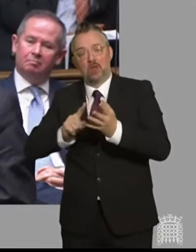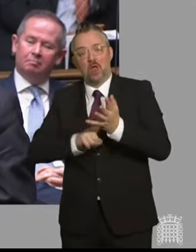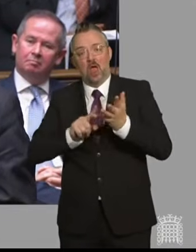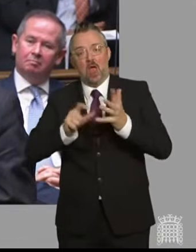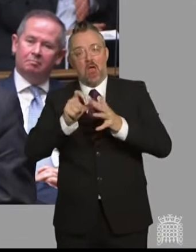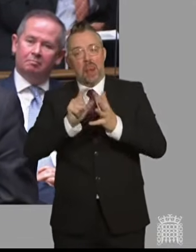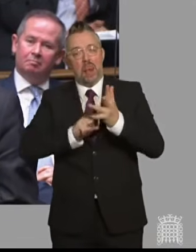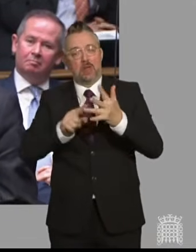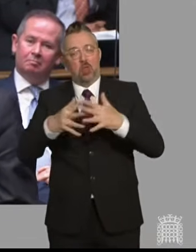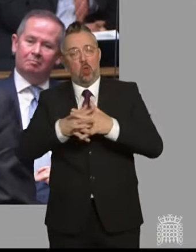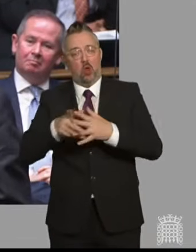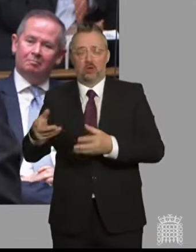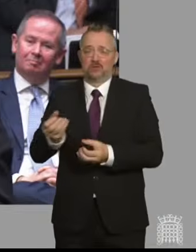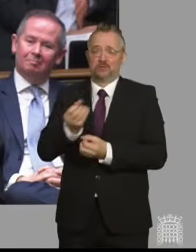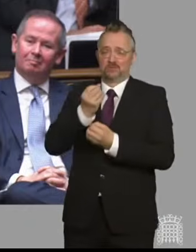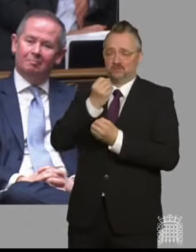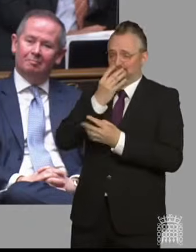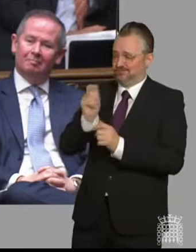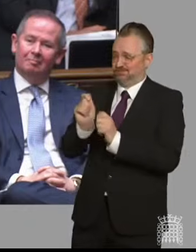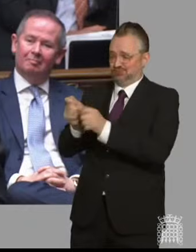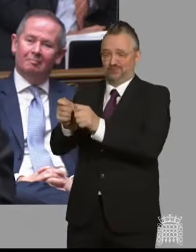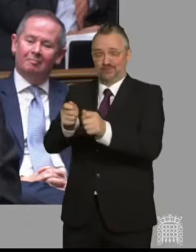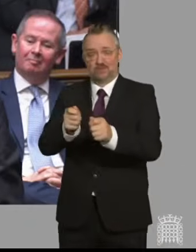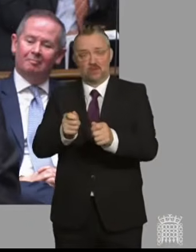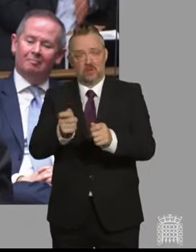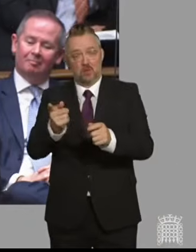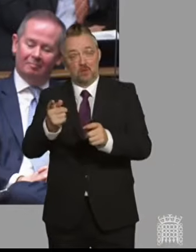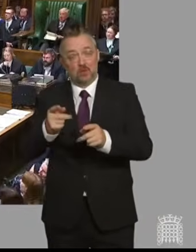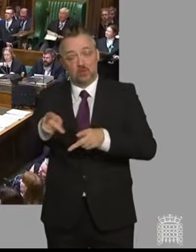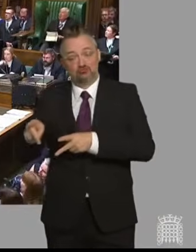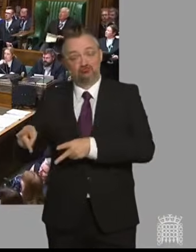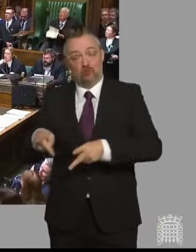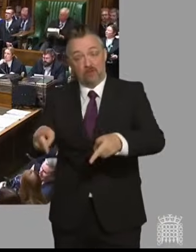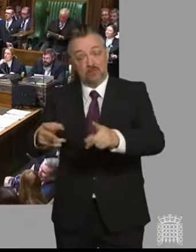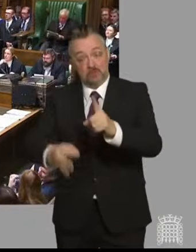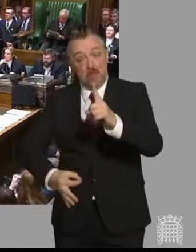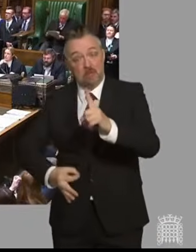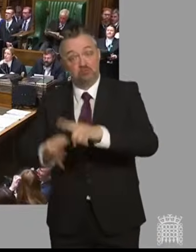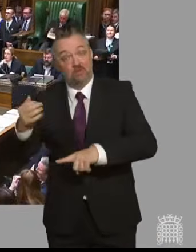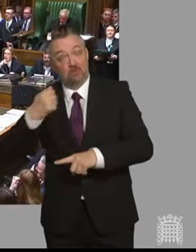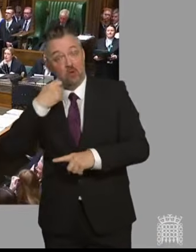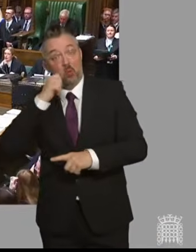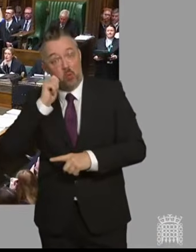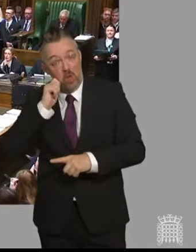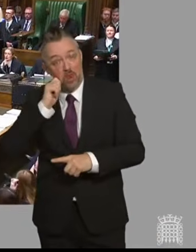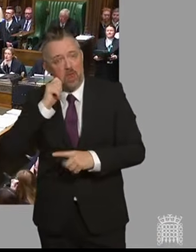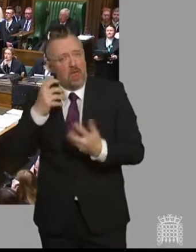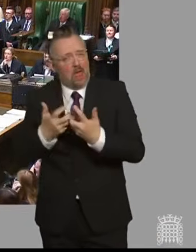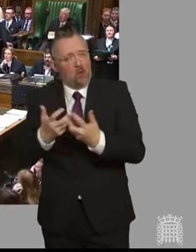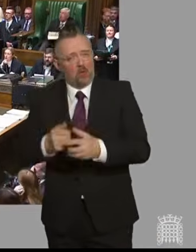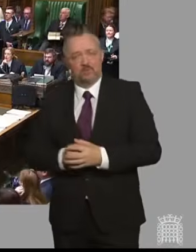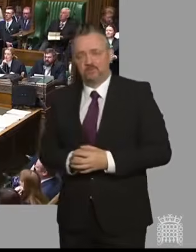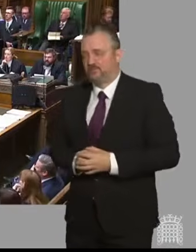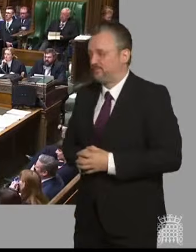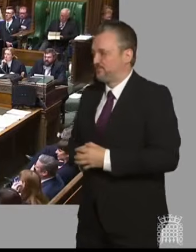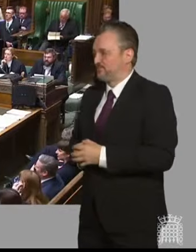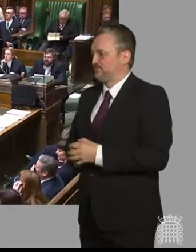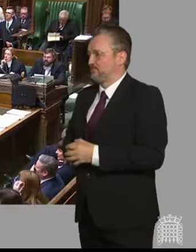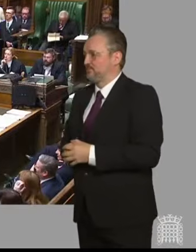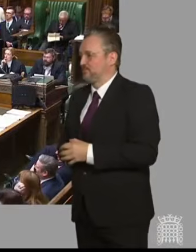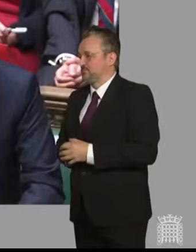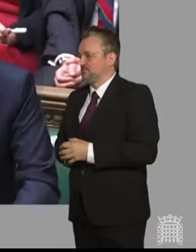quality of rivers in Shropshire and the other areas under consideration? Prime Minister. Well, Mr. Speaker, on Monday we